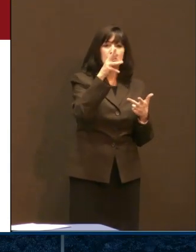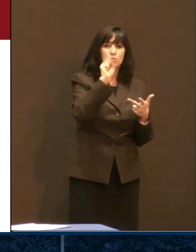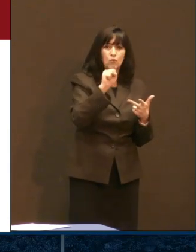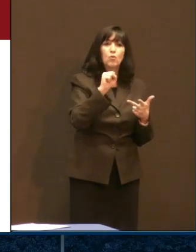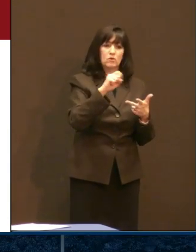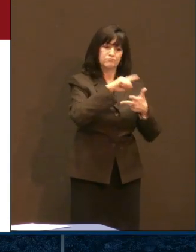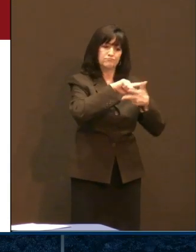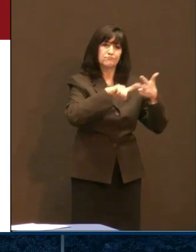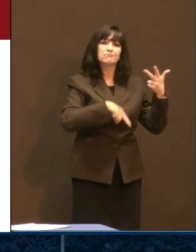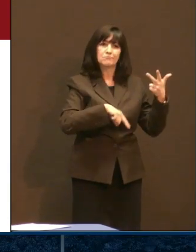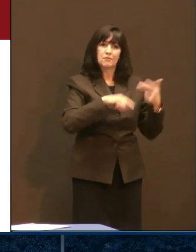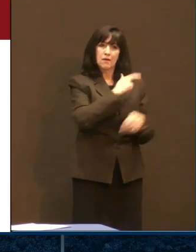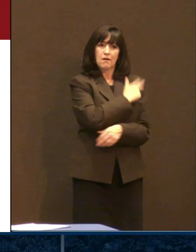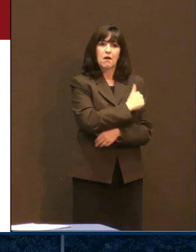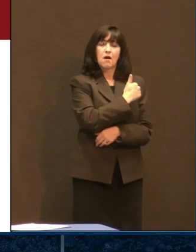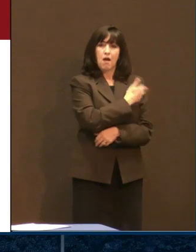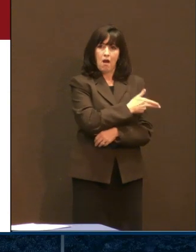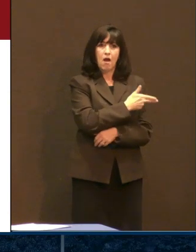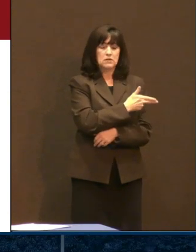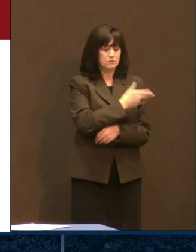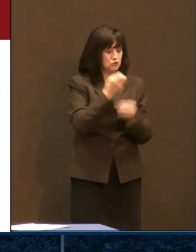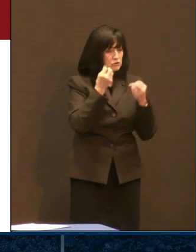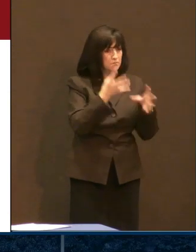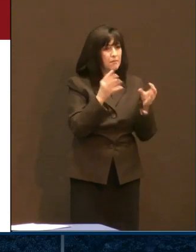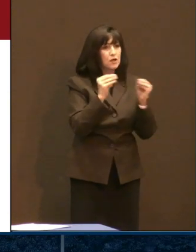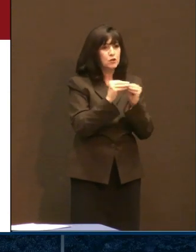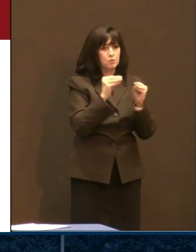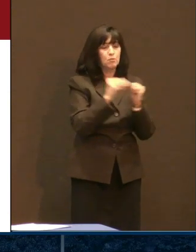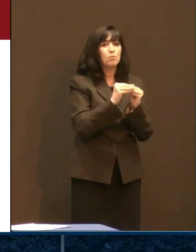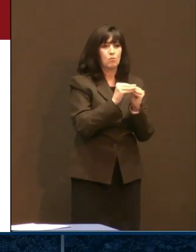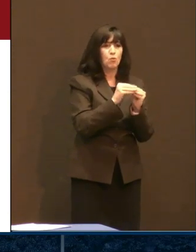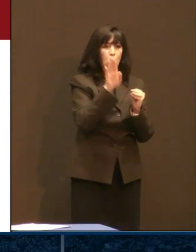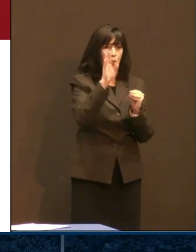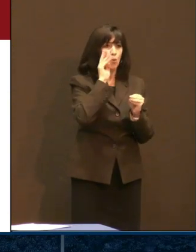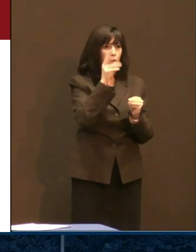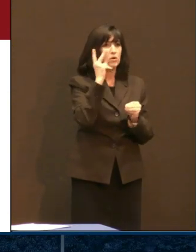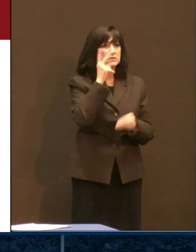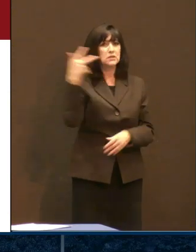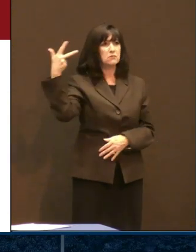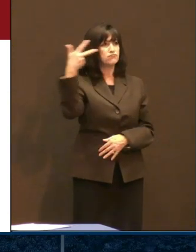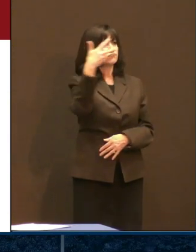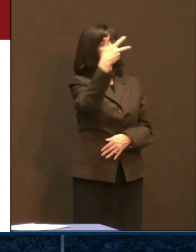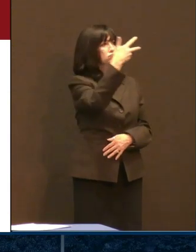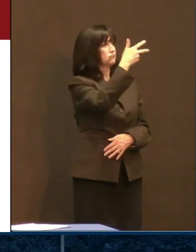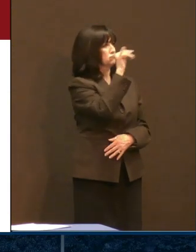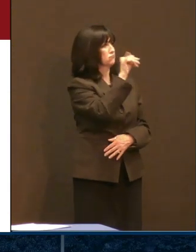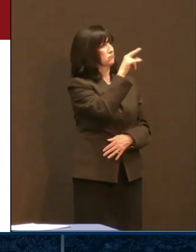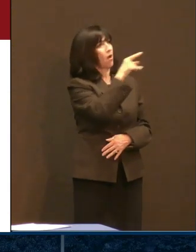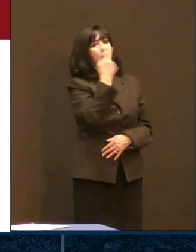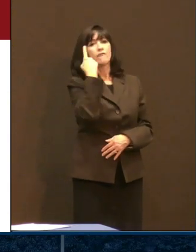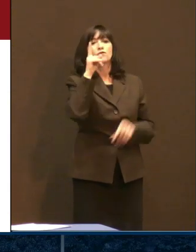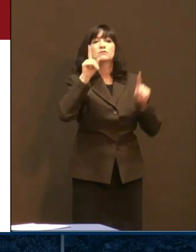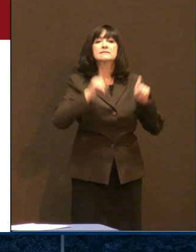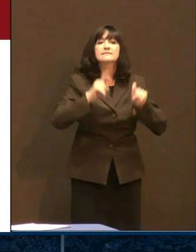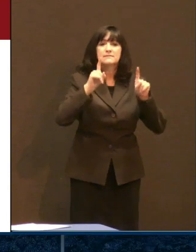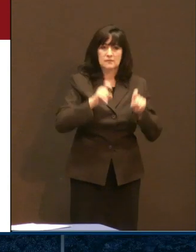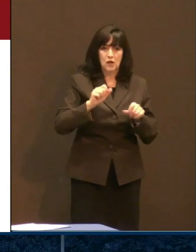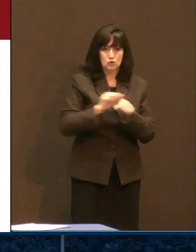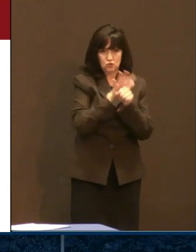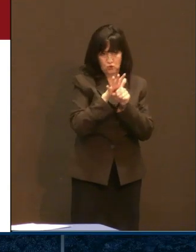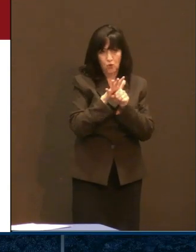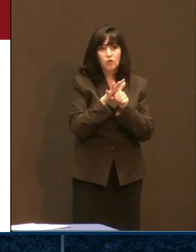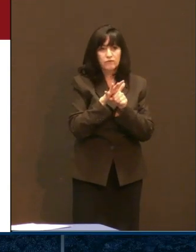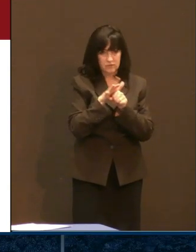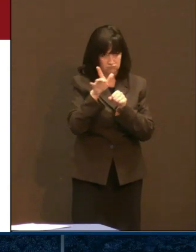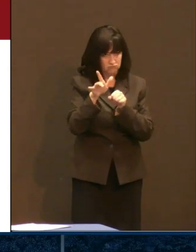you're going to see many more of these, mobile sites, kind of pop up, and it's going to be, where we think we